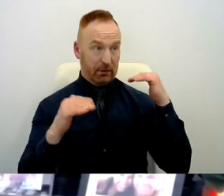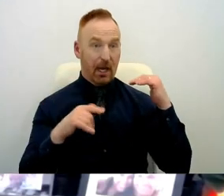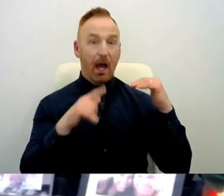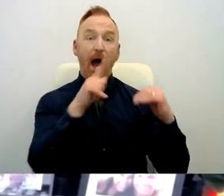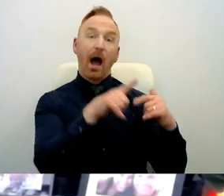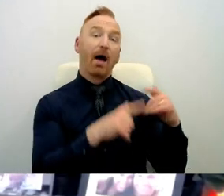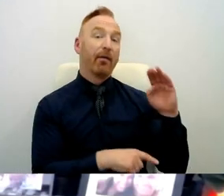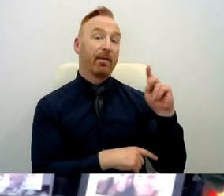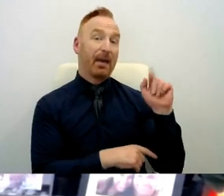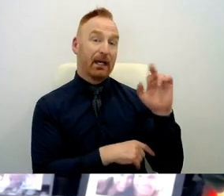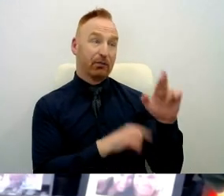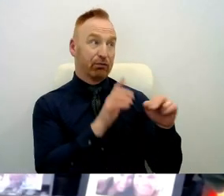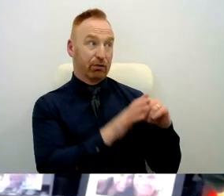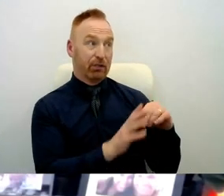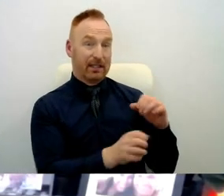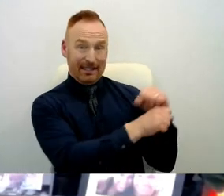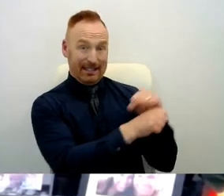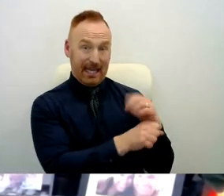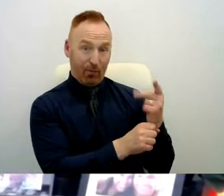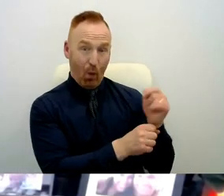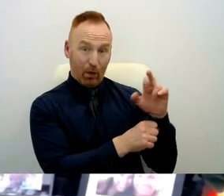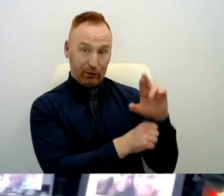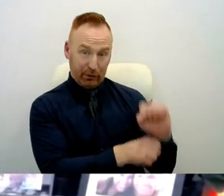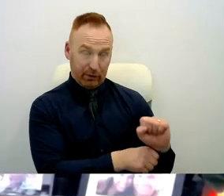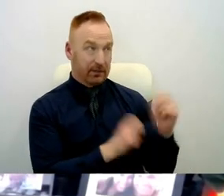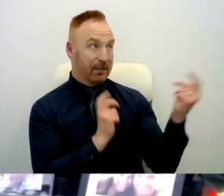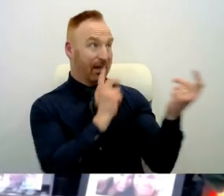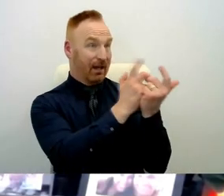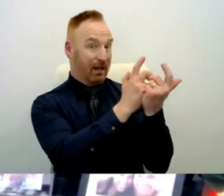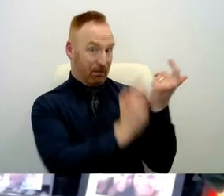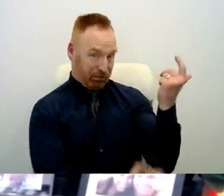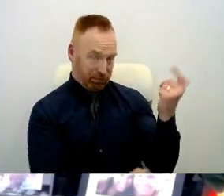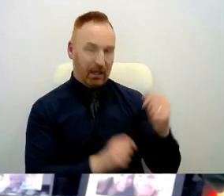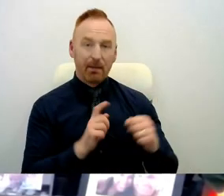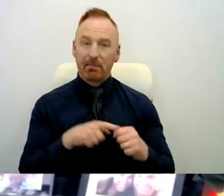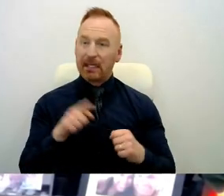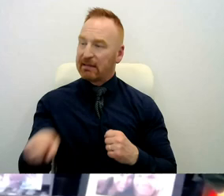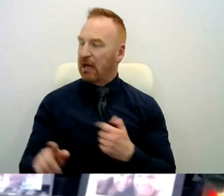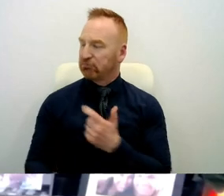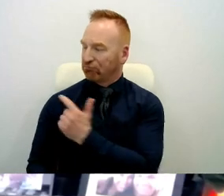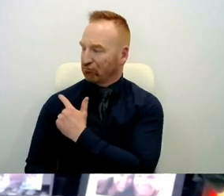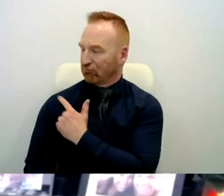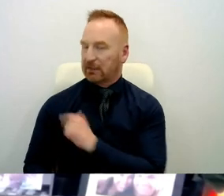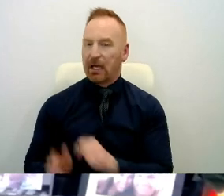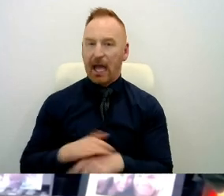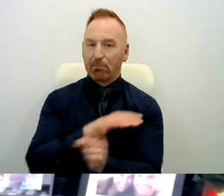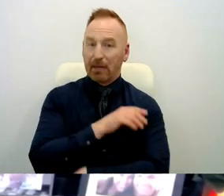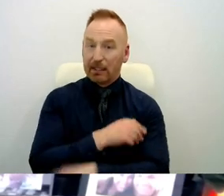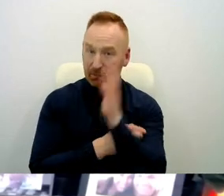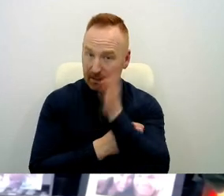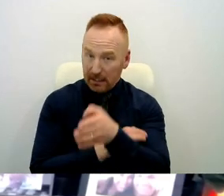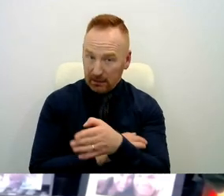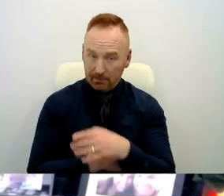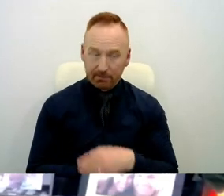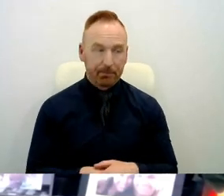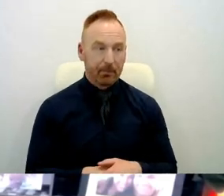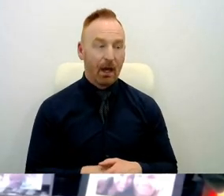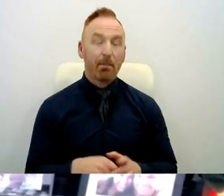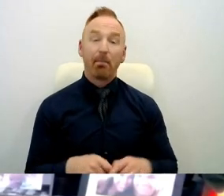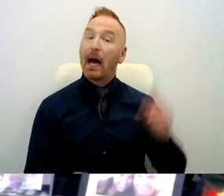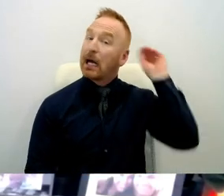of those slaveholders constituted laziness and was punishable by the owner. Bearing in mind